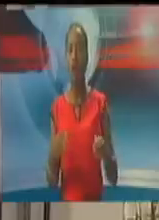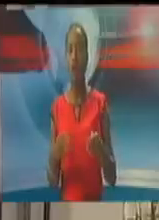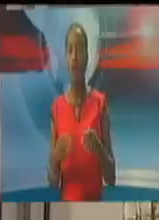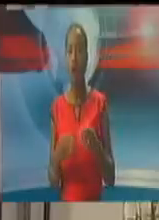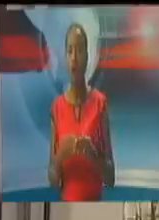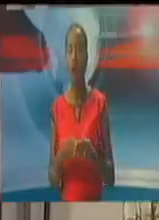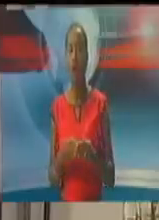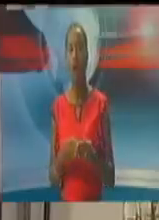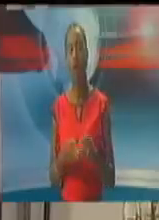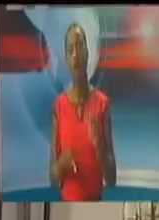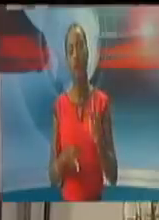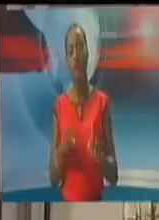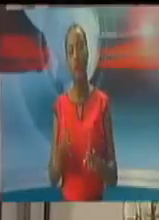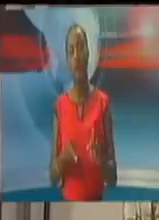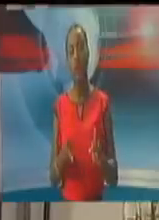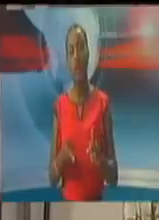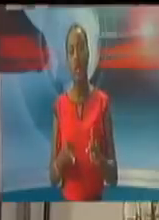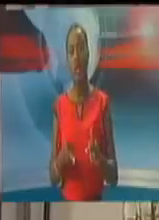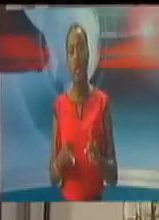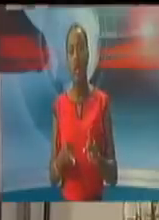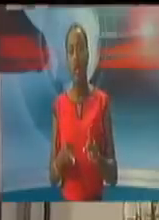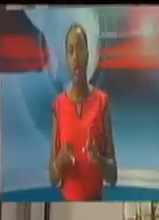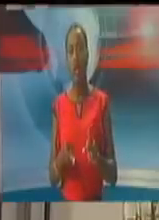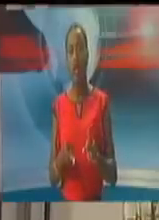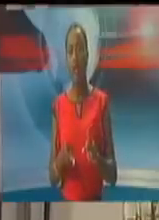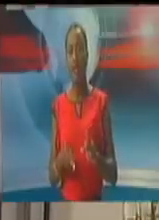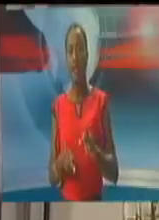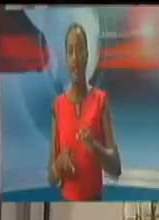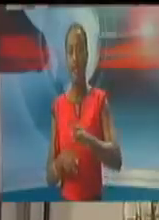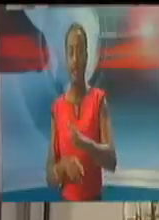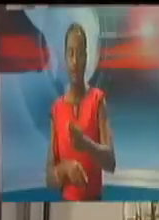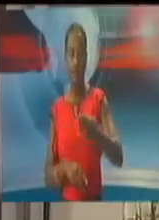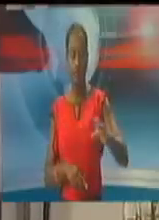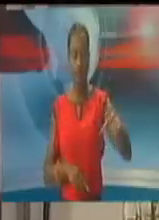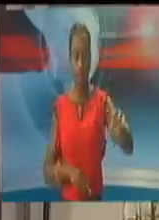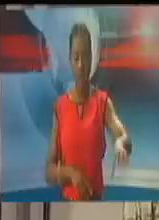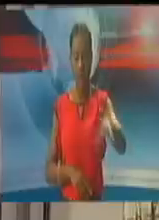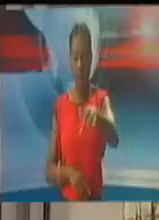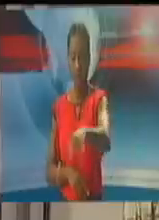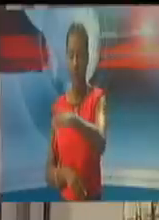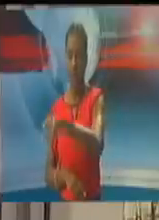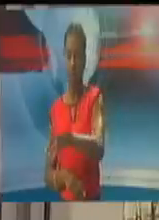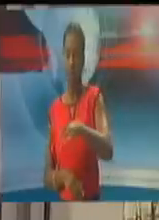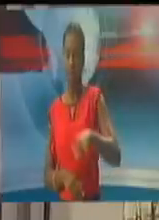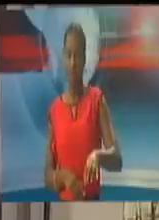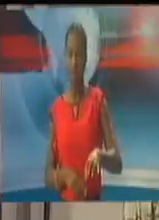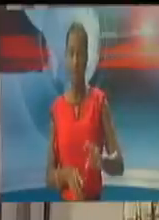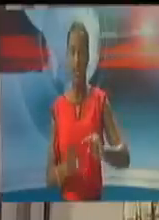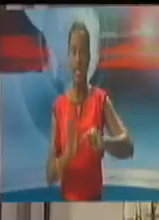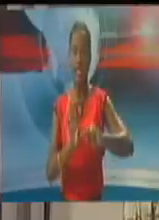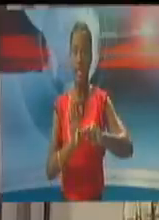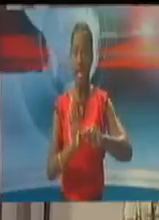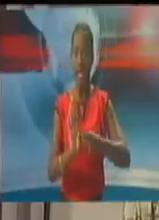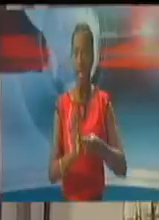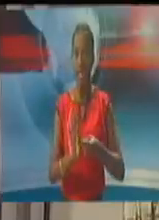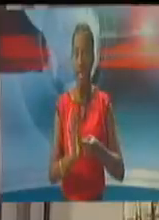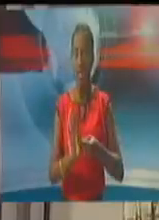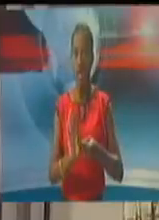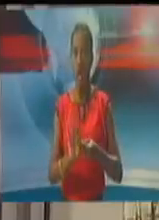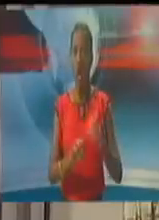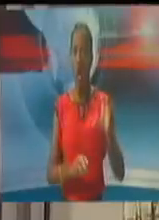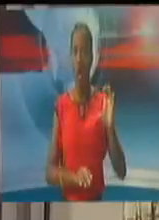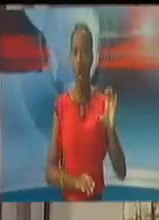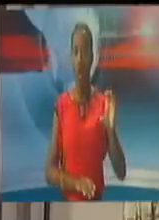and being cared for across the range of our parallel healthcare system, starting from